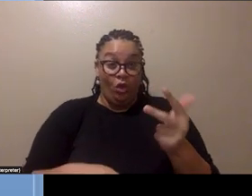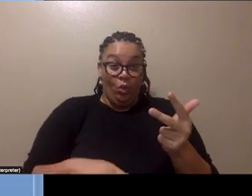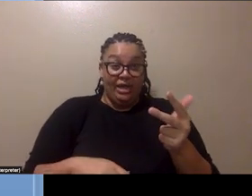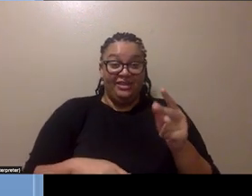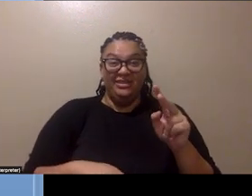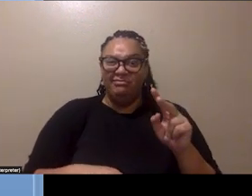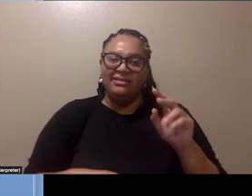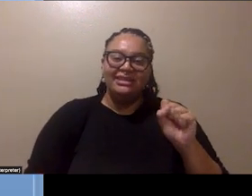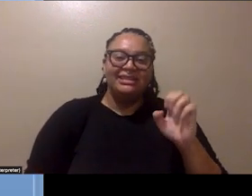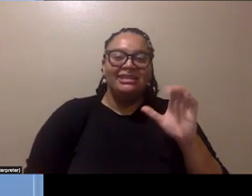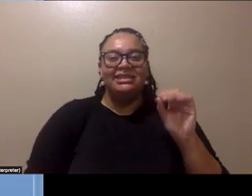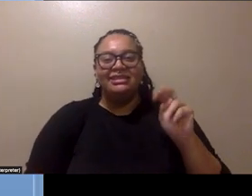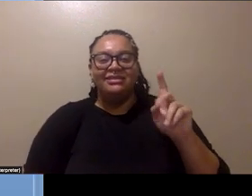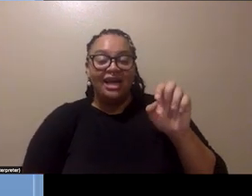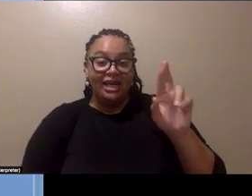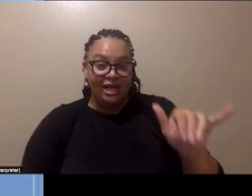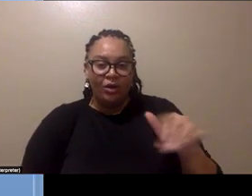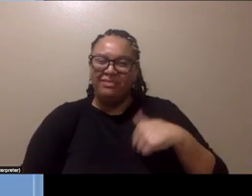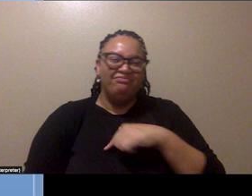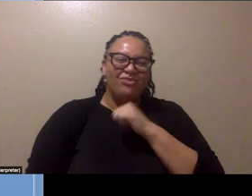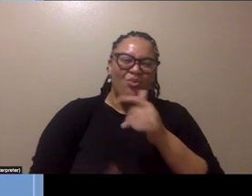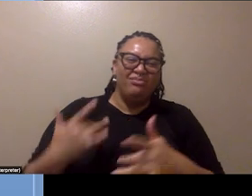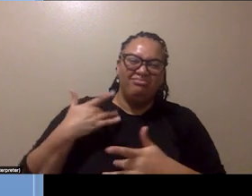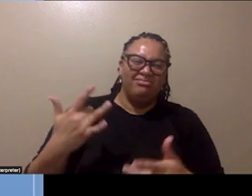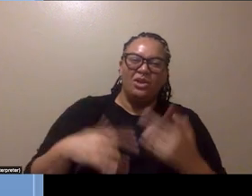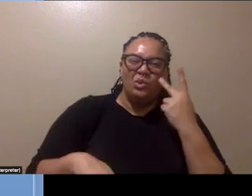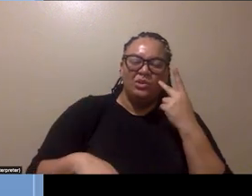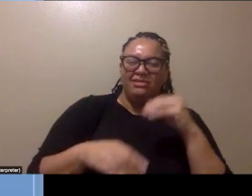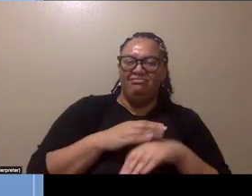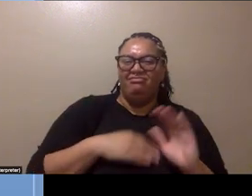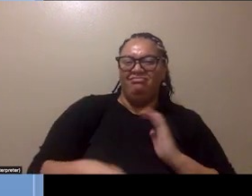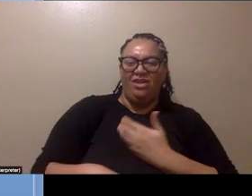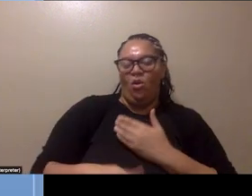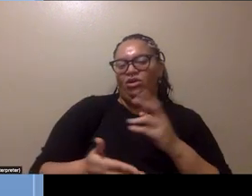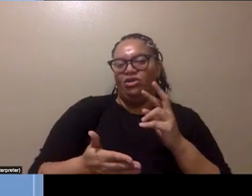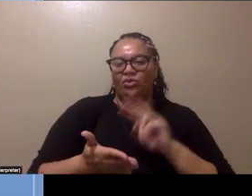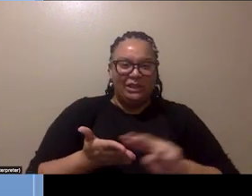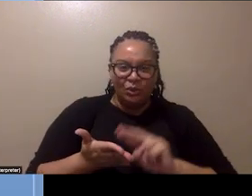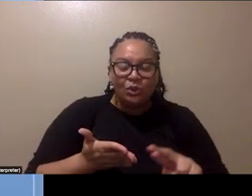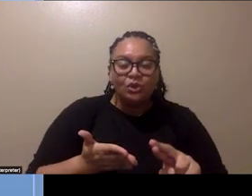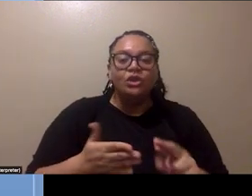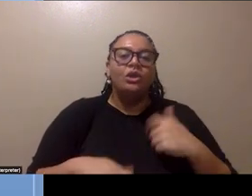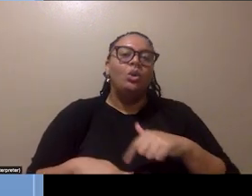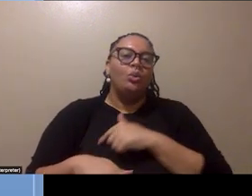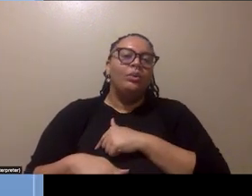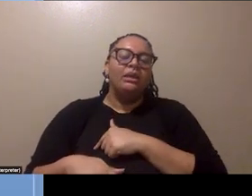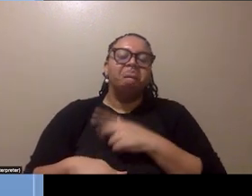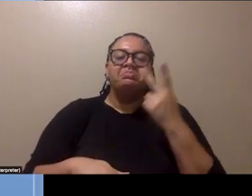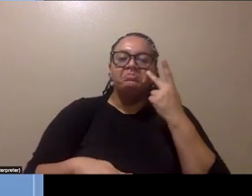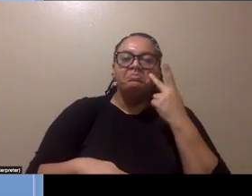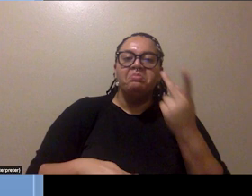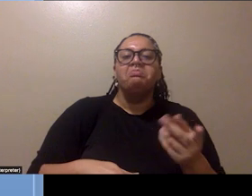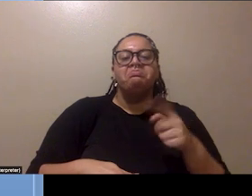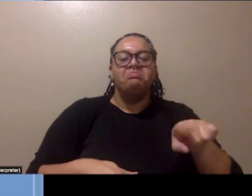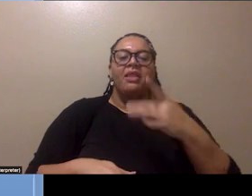these 3 secondary cavity nesters, we don't really expect to see in our stands. They're what we consider open canopy nesters,